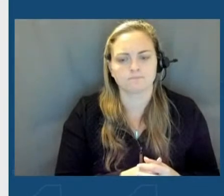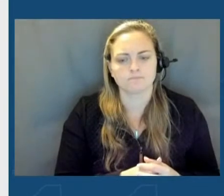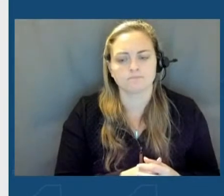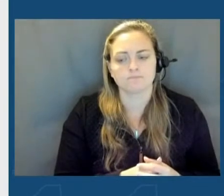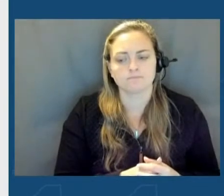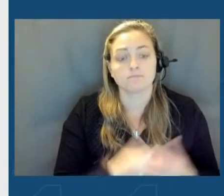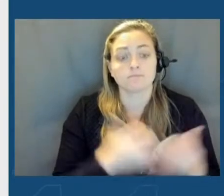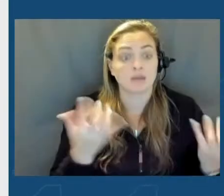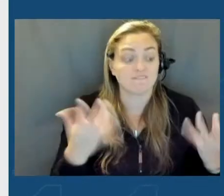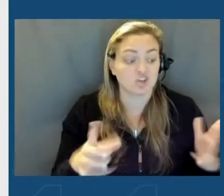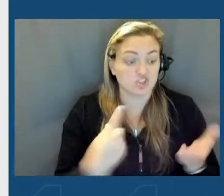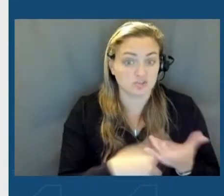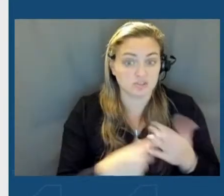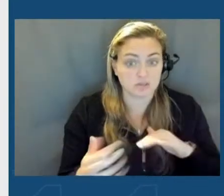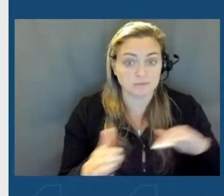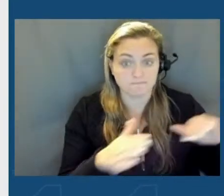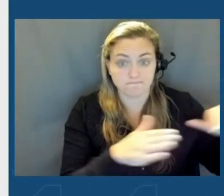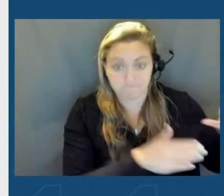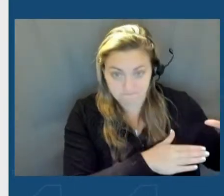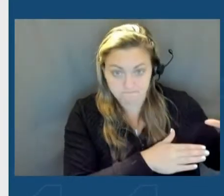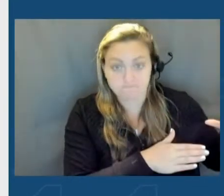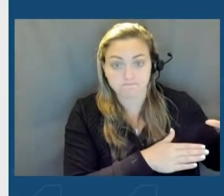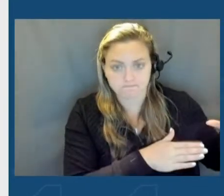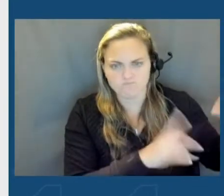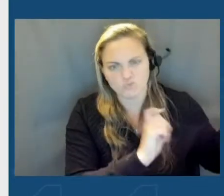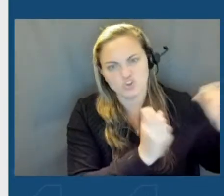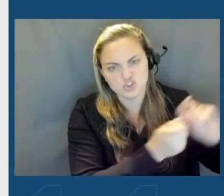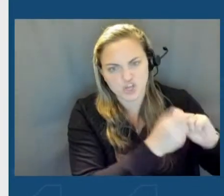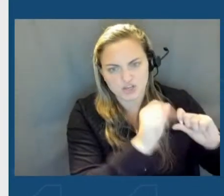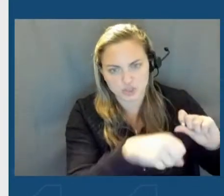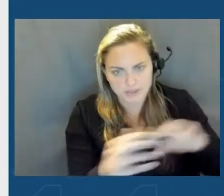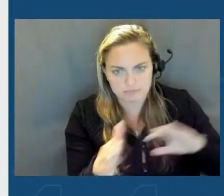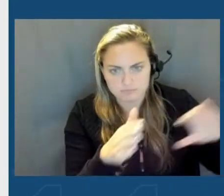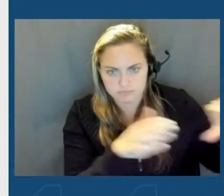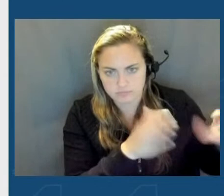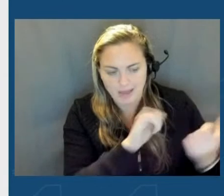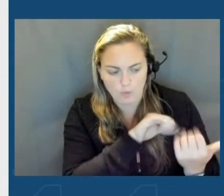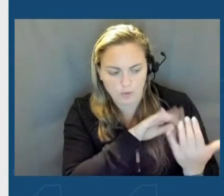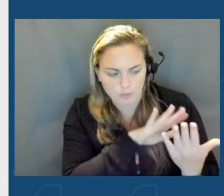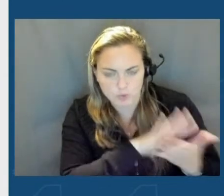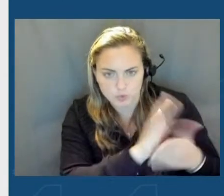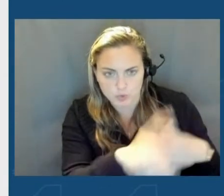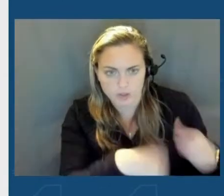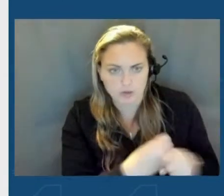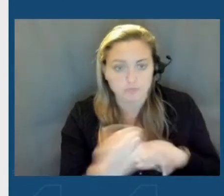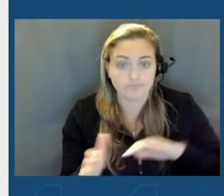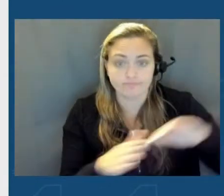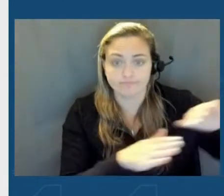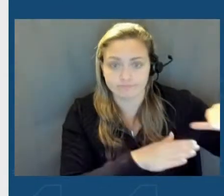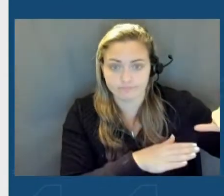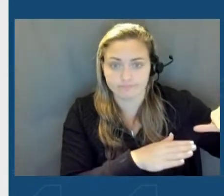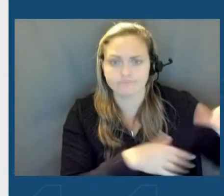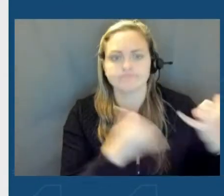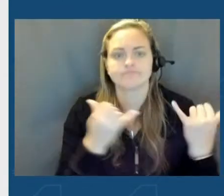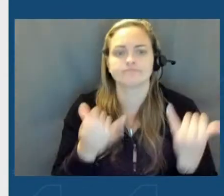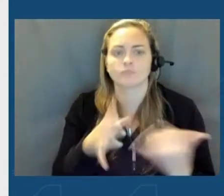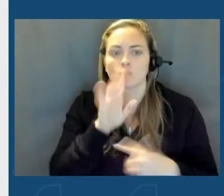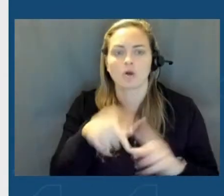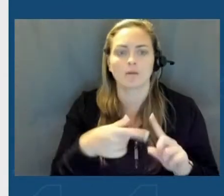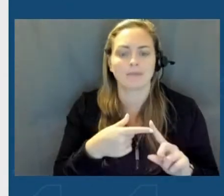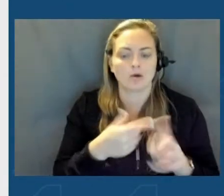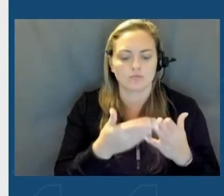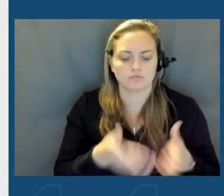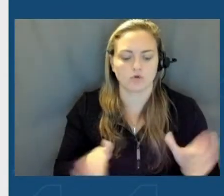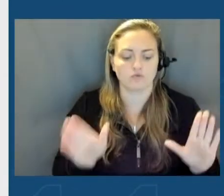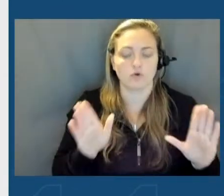covered that, that is a change. That is how we'll be approaching this school year. We are going to be also talking about our overall